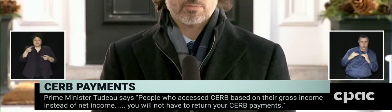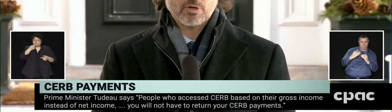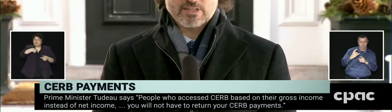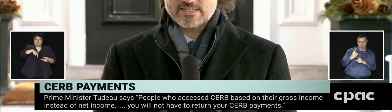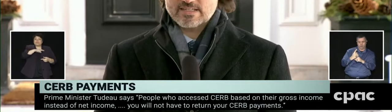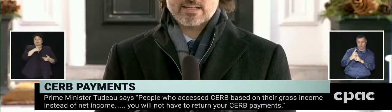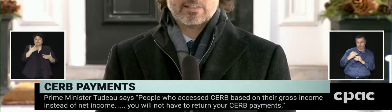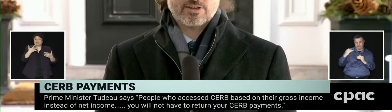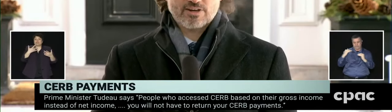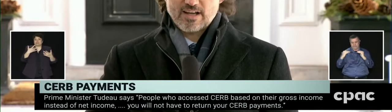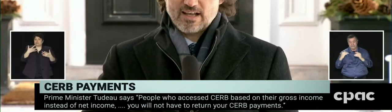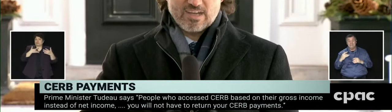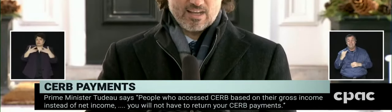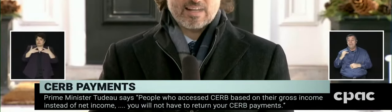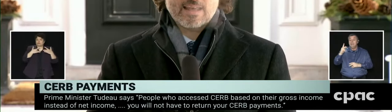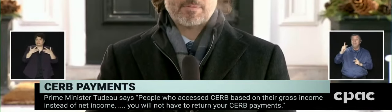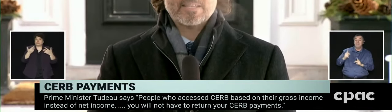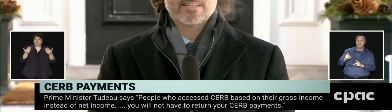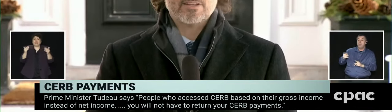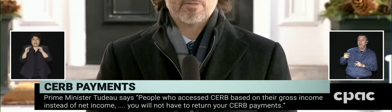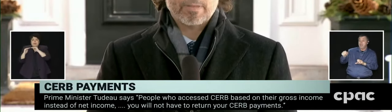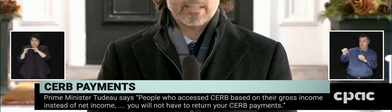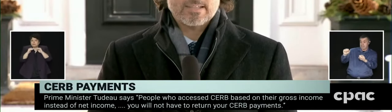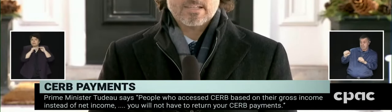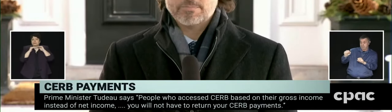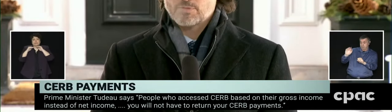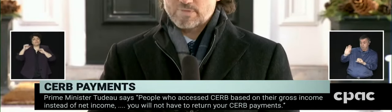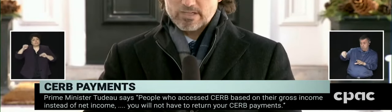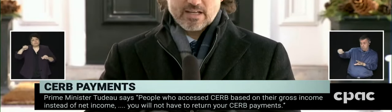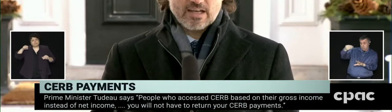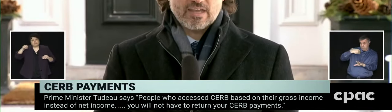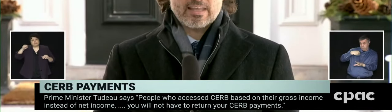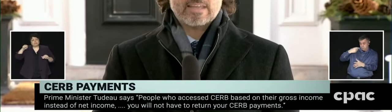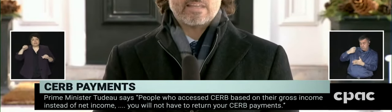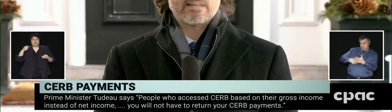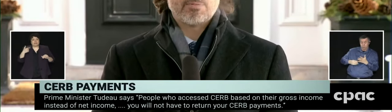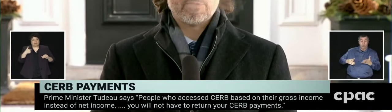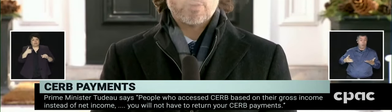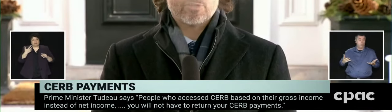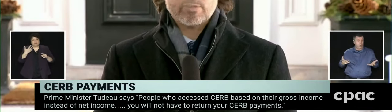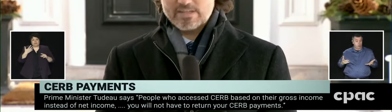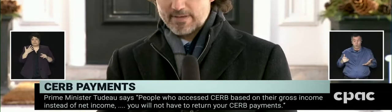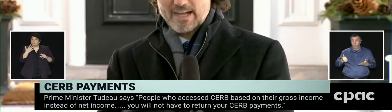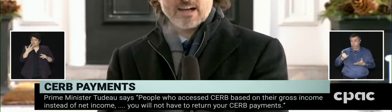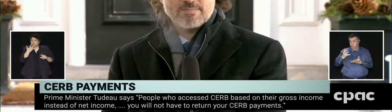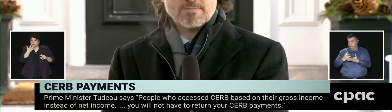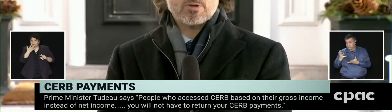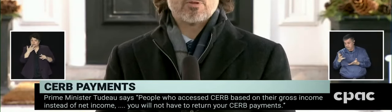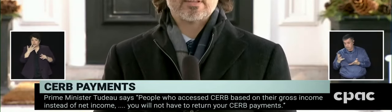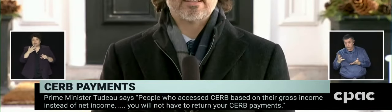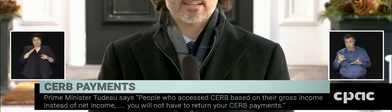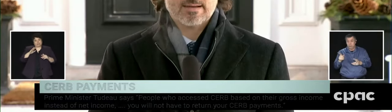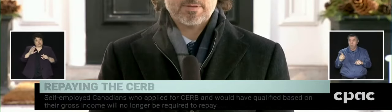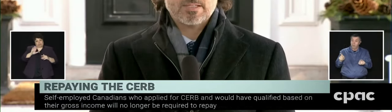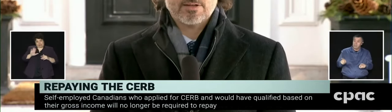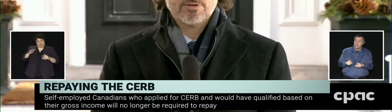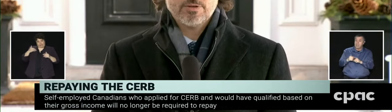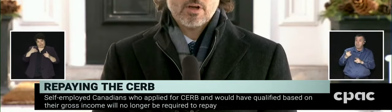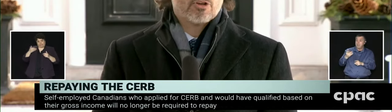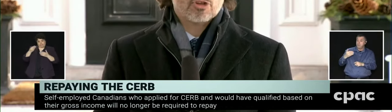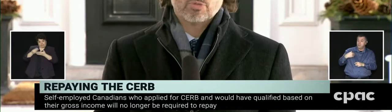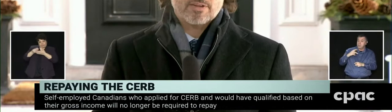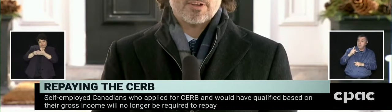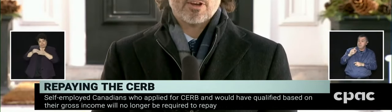pour tout le monde. Et si quelqu'un a la capacité de payer les impôts et est plus fortuné, mais a quand même utilisé la